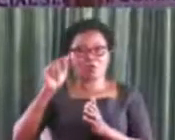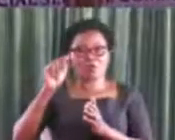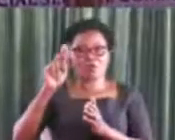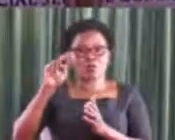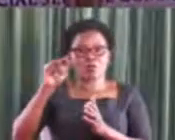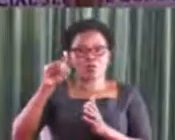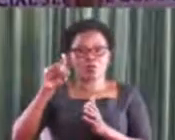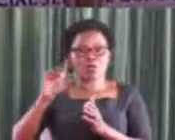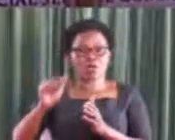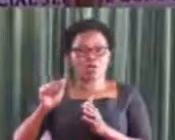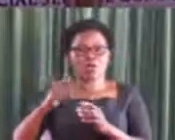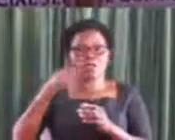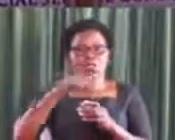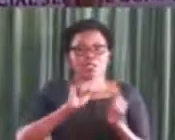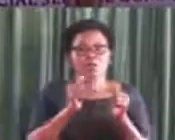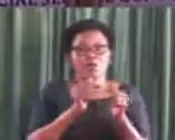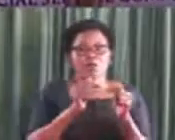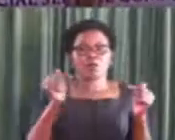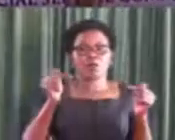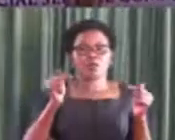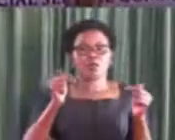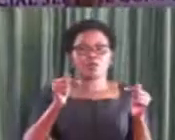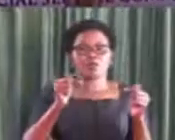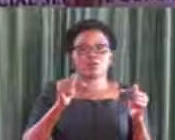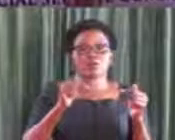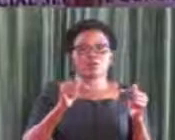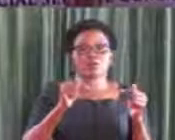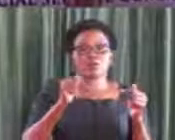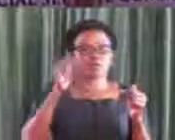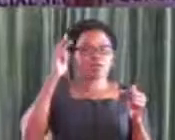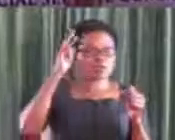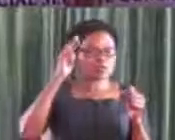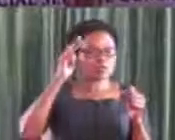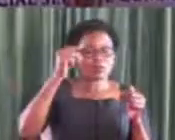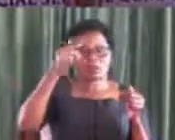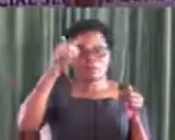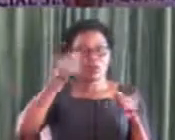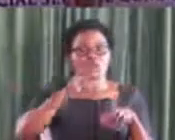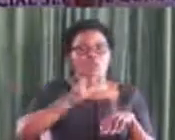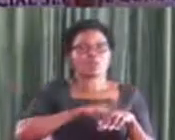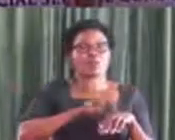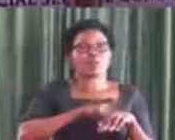that on the timeline within which the statute,